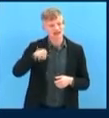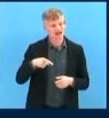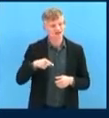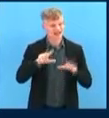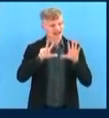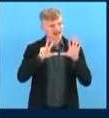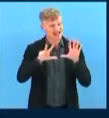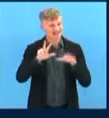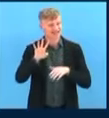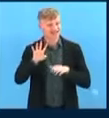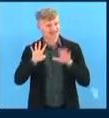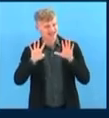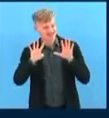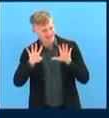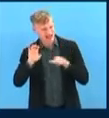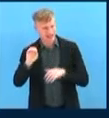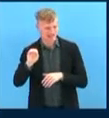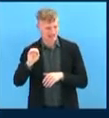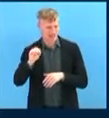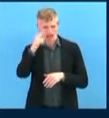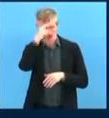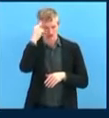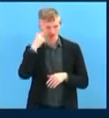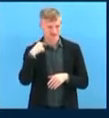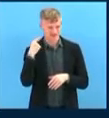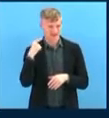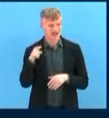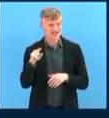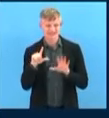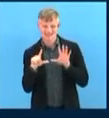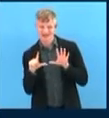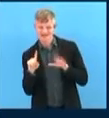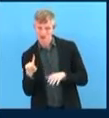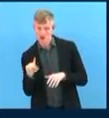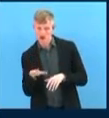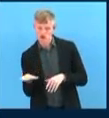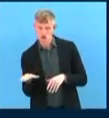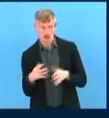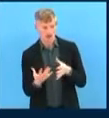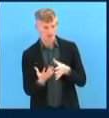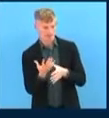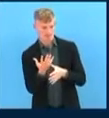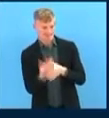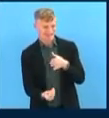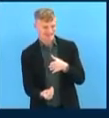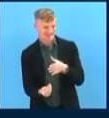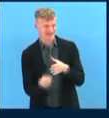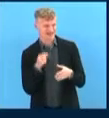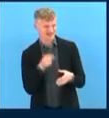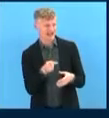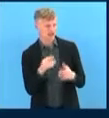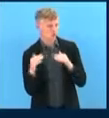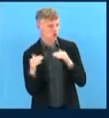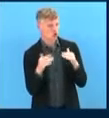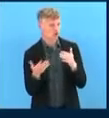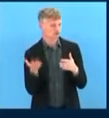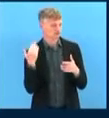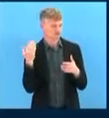3,890 Azerbaijanis, including 71 children who went missing during the Karabakh War, are still